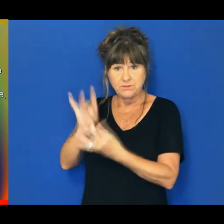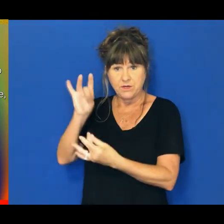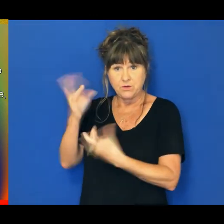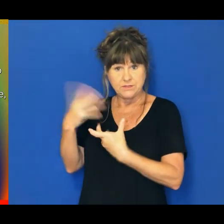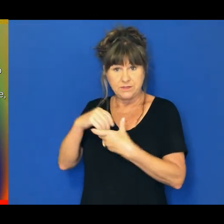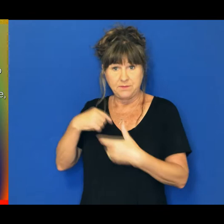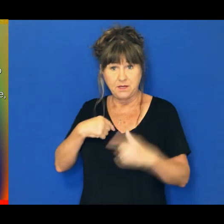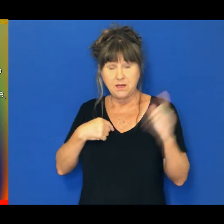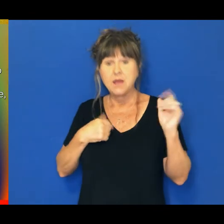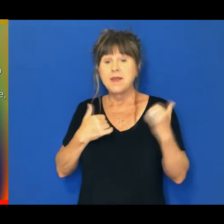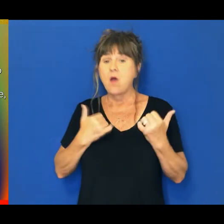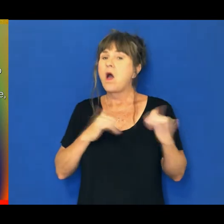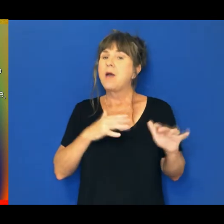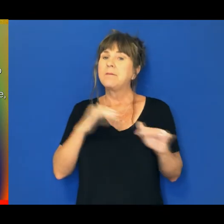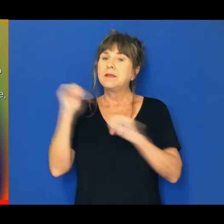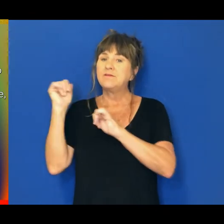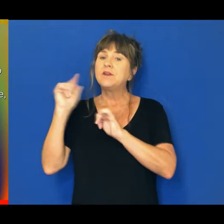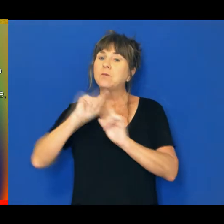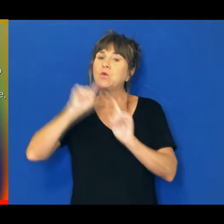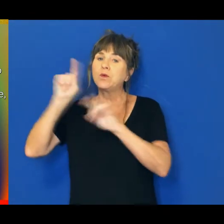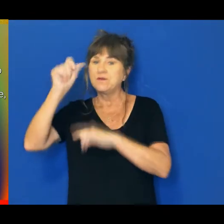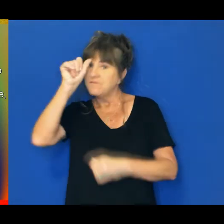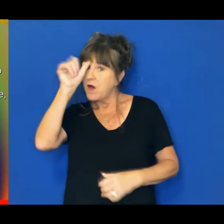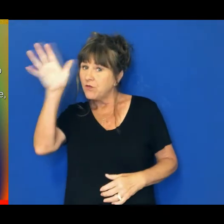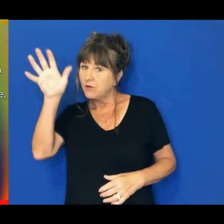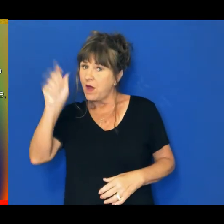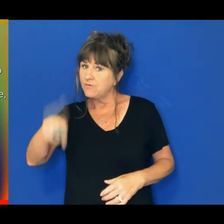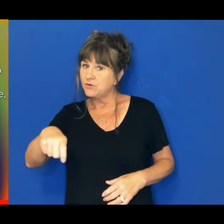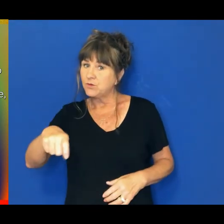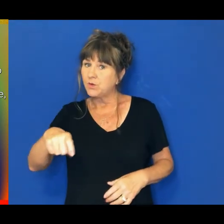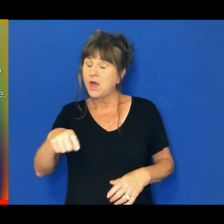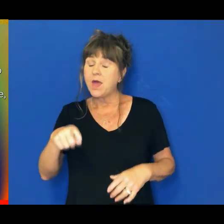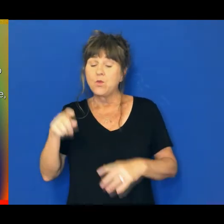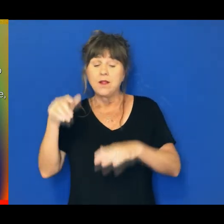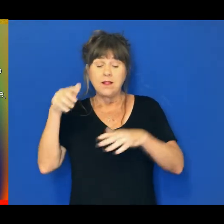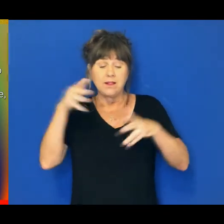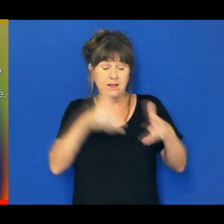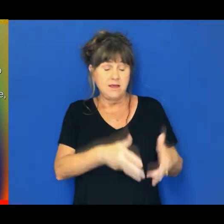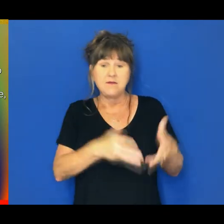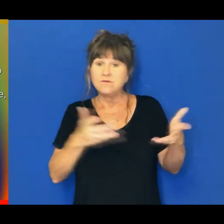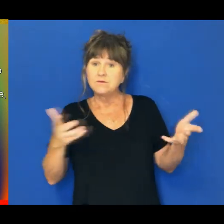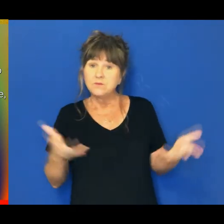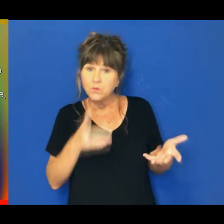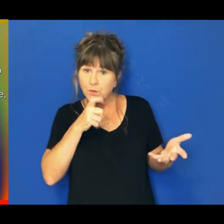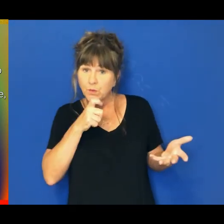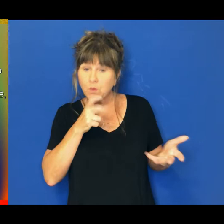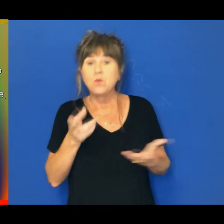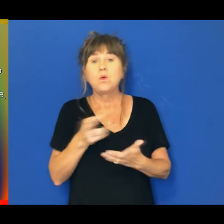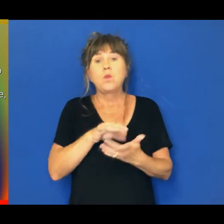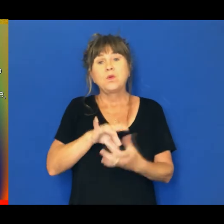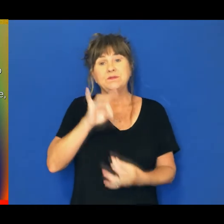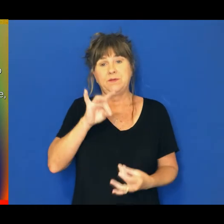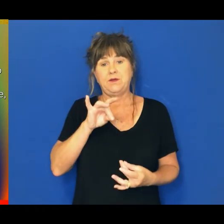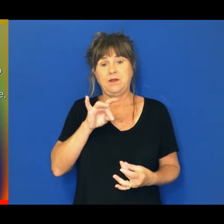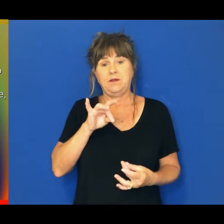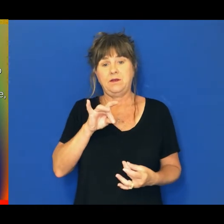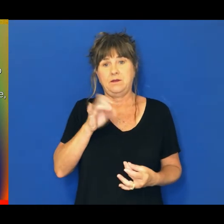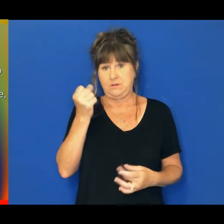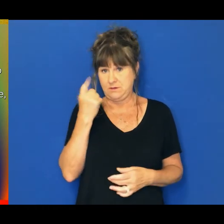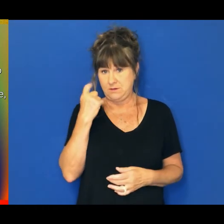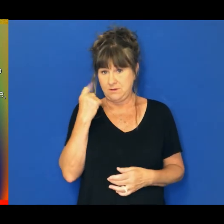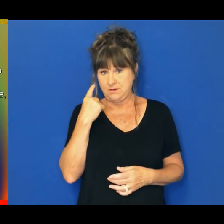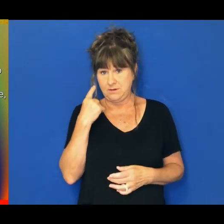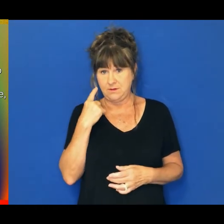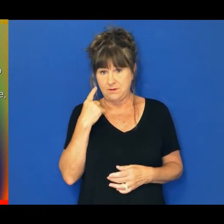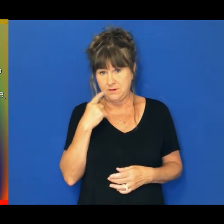Now, I'm going to the Father. In fact, I have to go to the Father. And the only one that's here on earth with us now is the Holy Spirit. Let that sink in